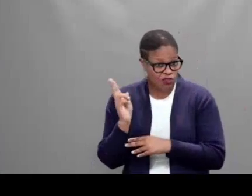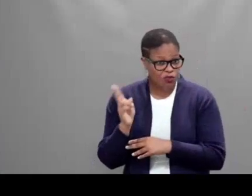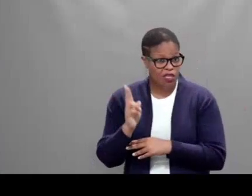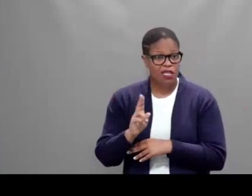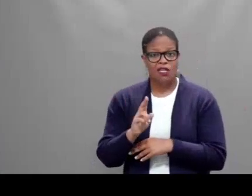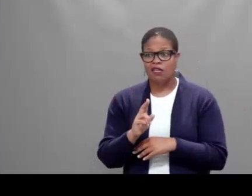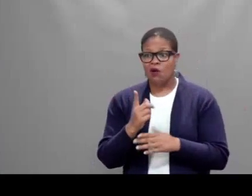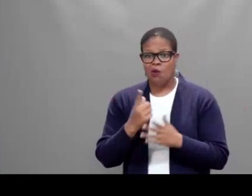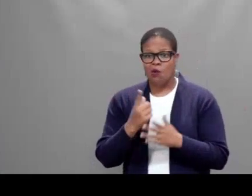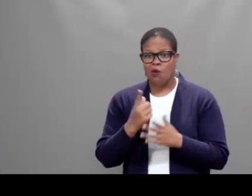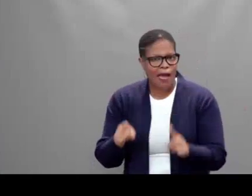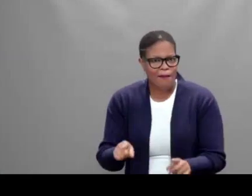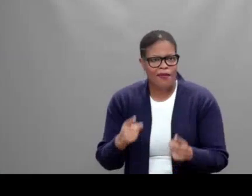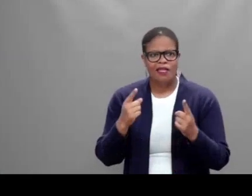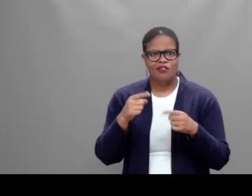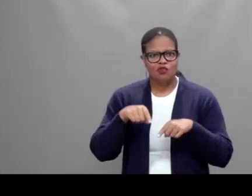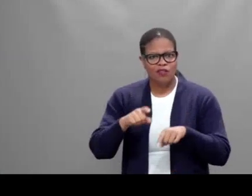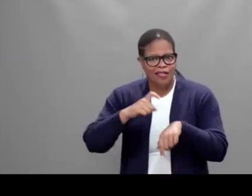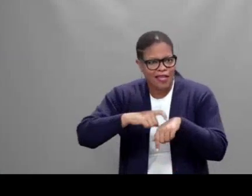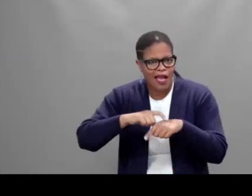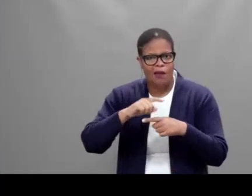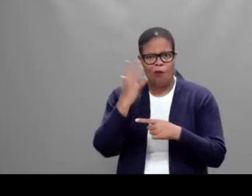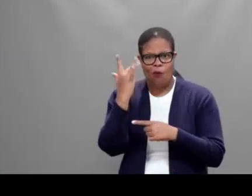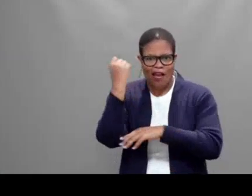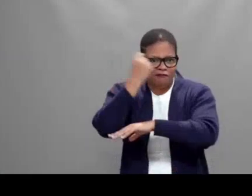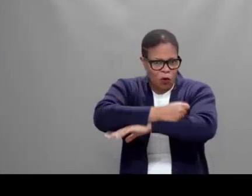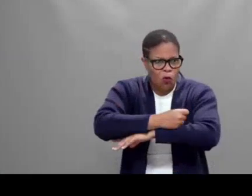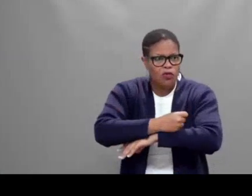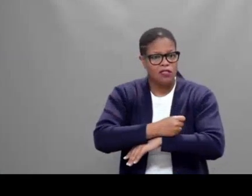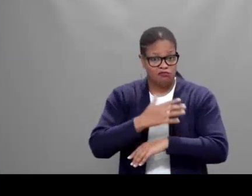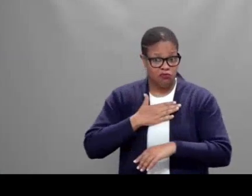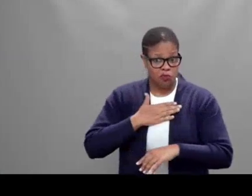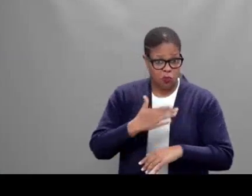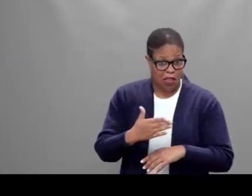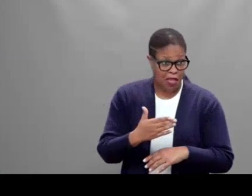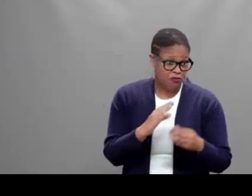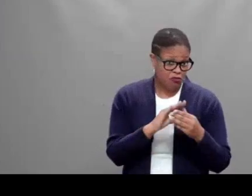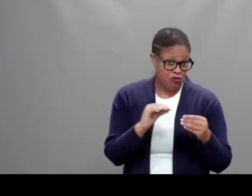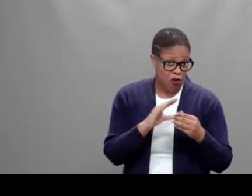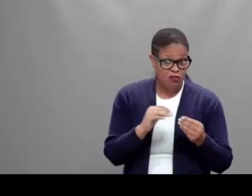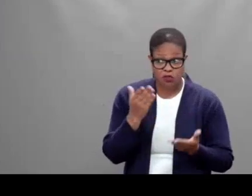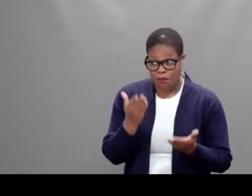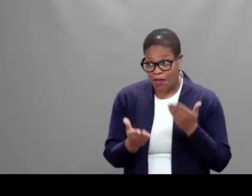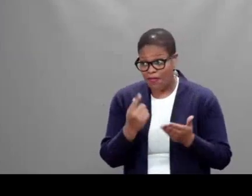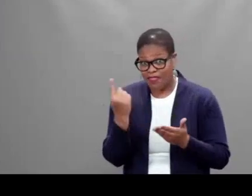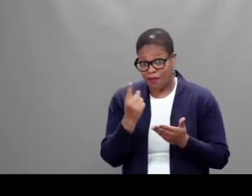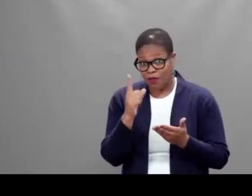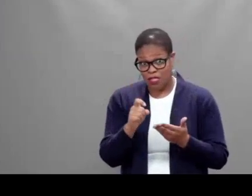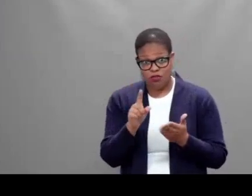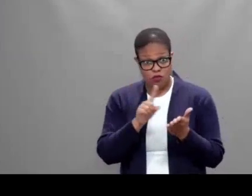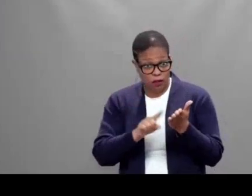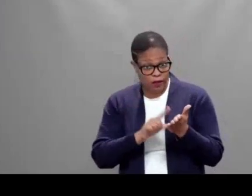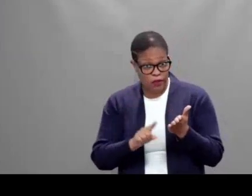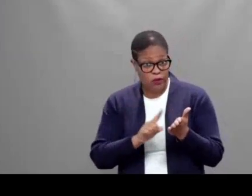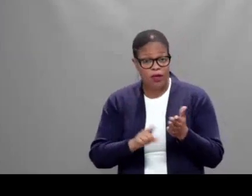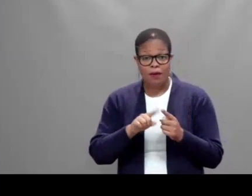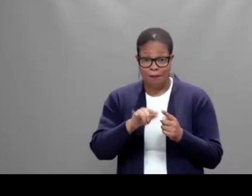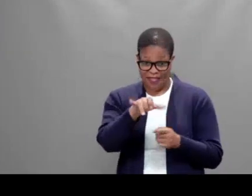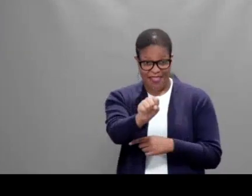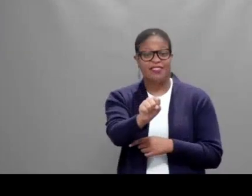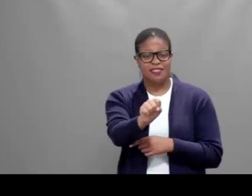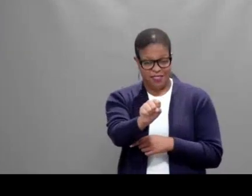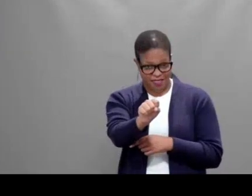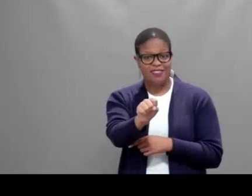where things were when it folded. And it may be something we need to look into. But